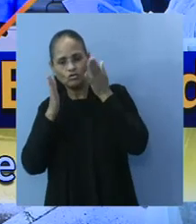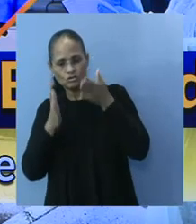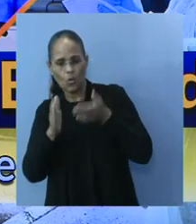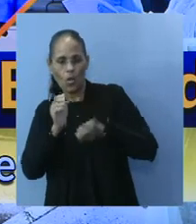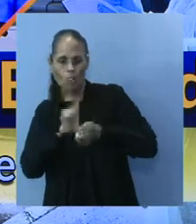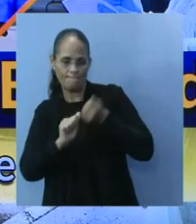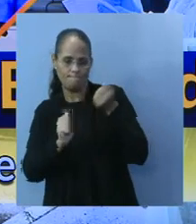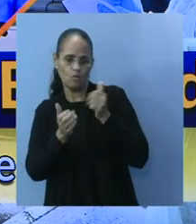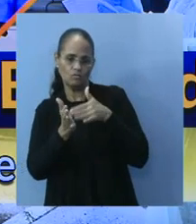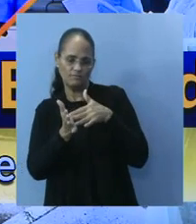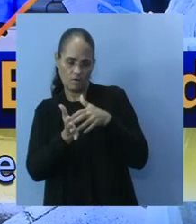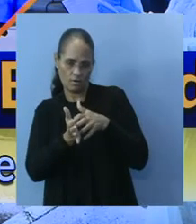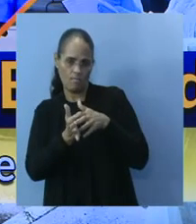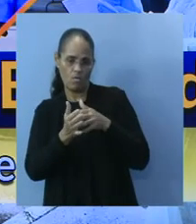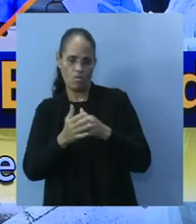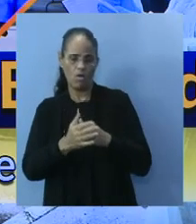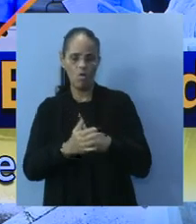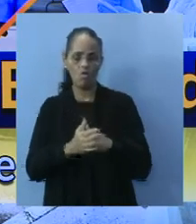vulnerable.